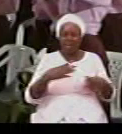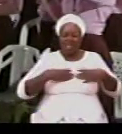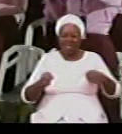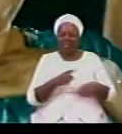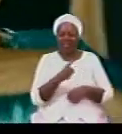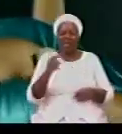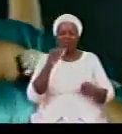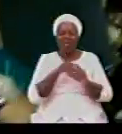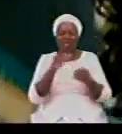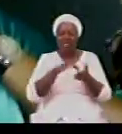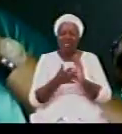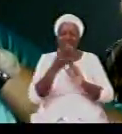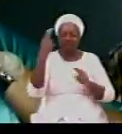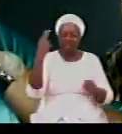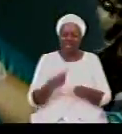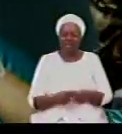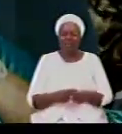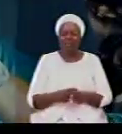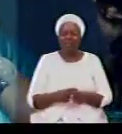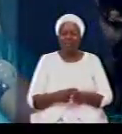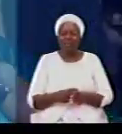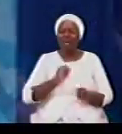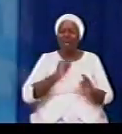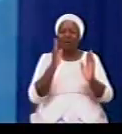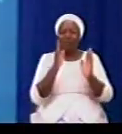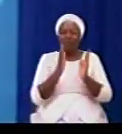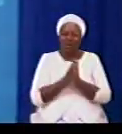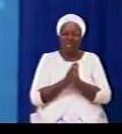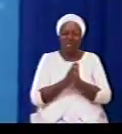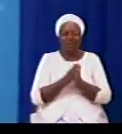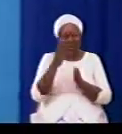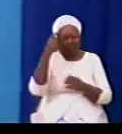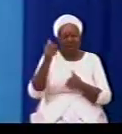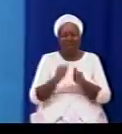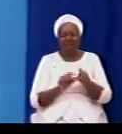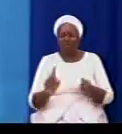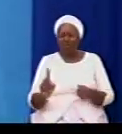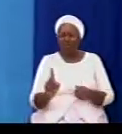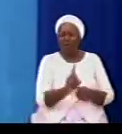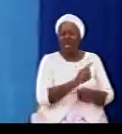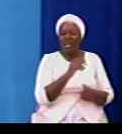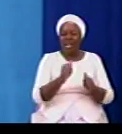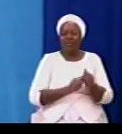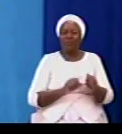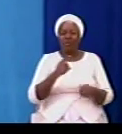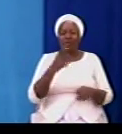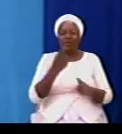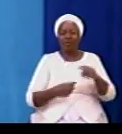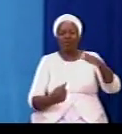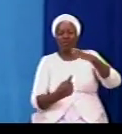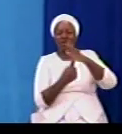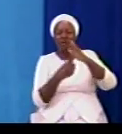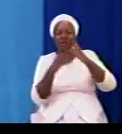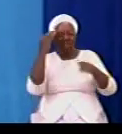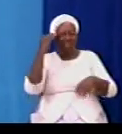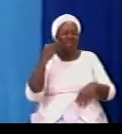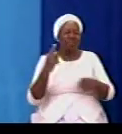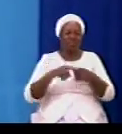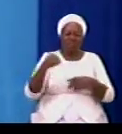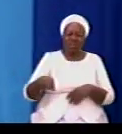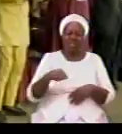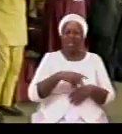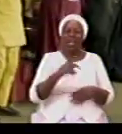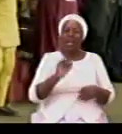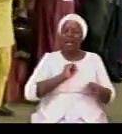for everyone from the top of the head to the tip of the toe. I pray that the virtue of healing will pass through everybody